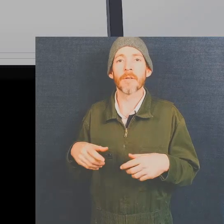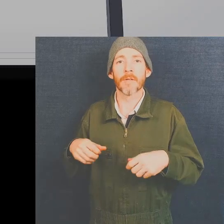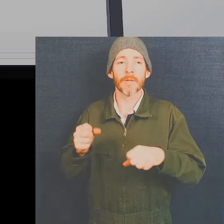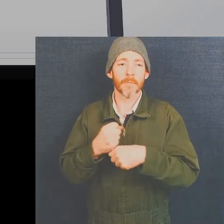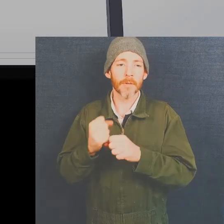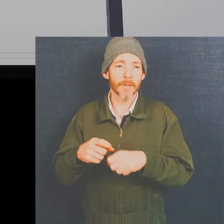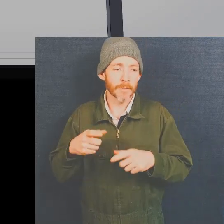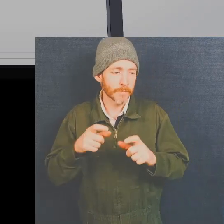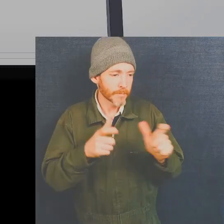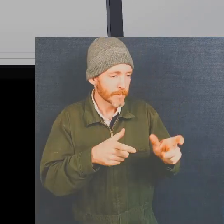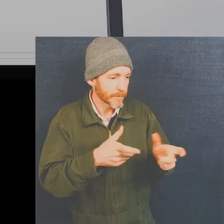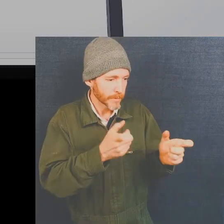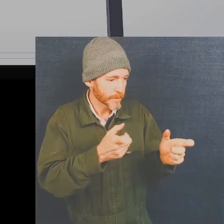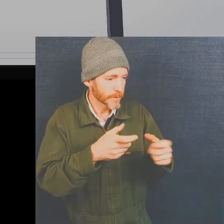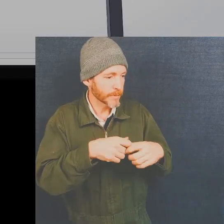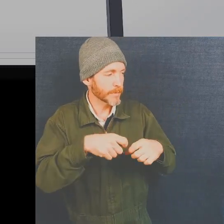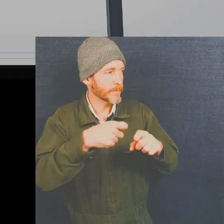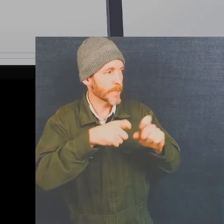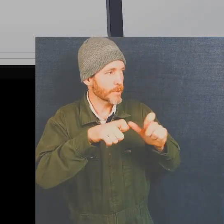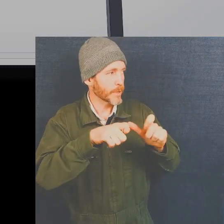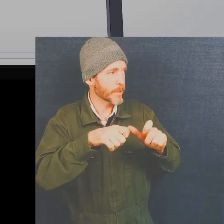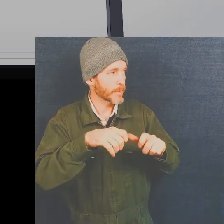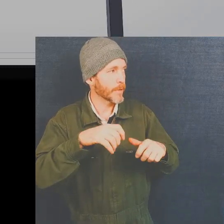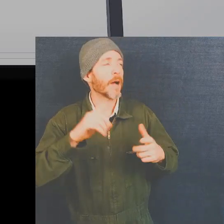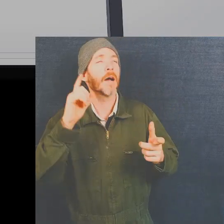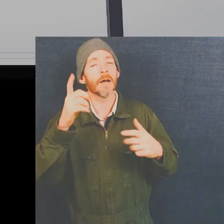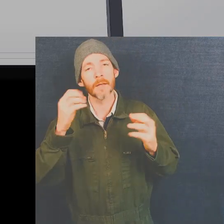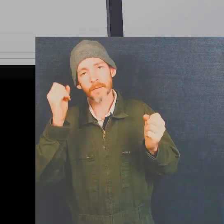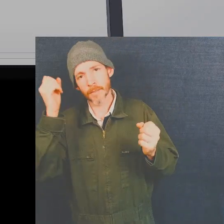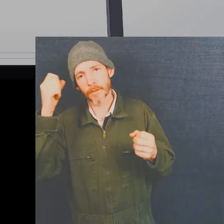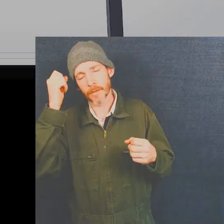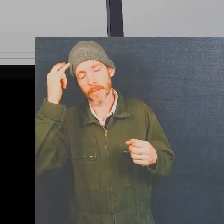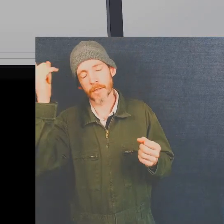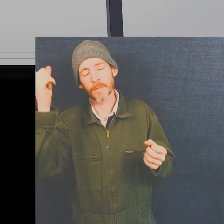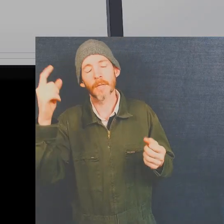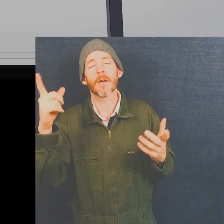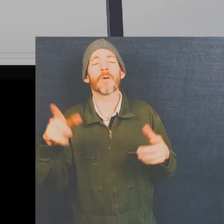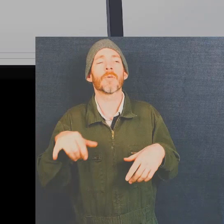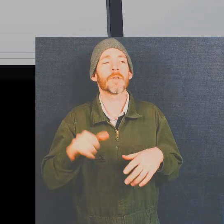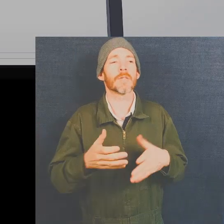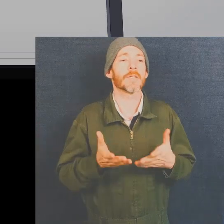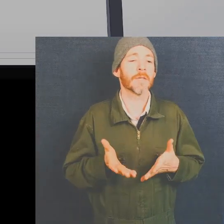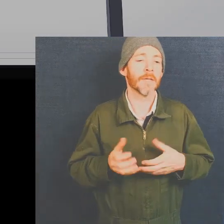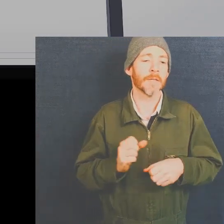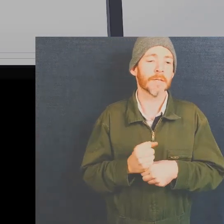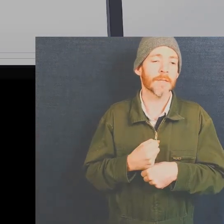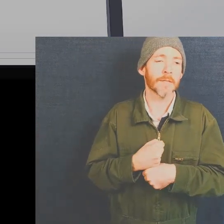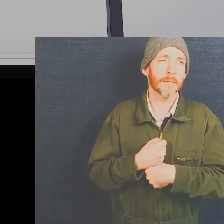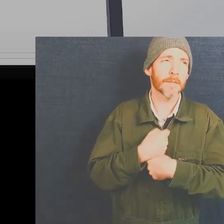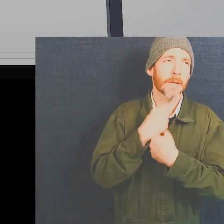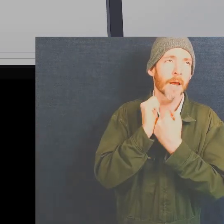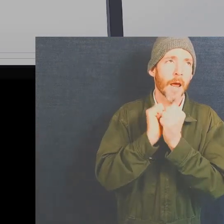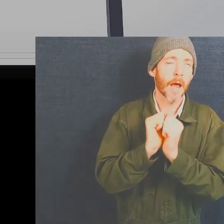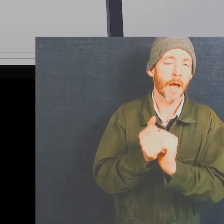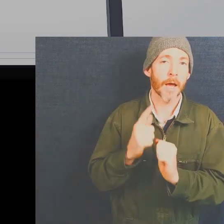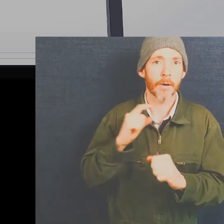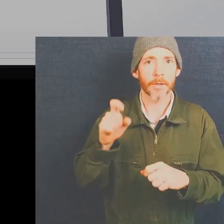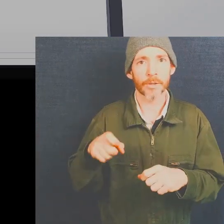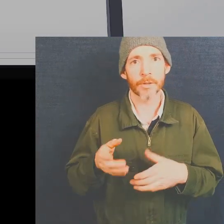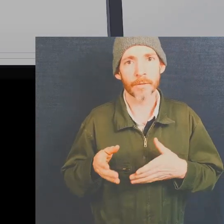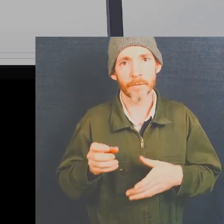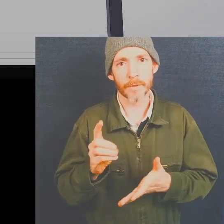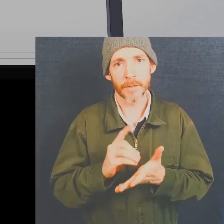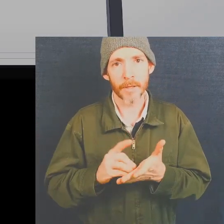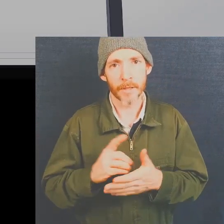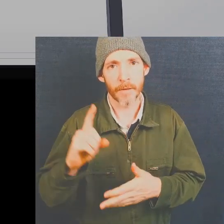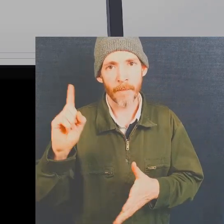Whatever, build it, measure on it, and then understand, oh, this is how I